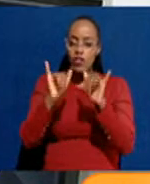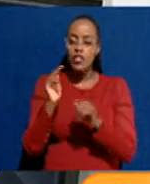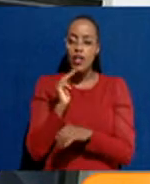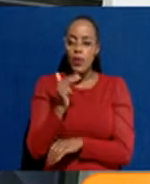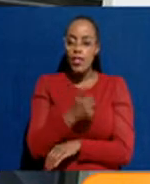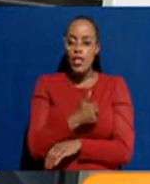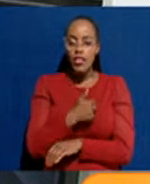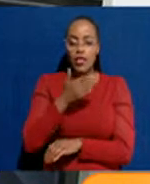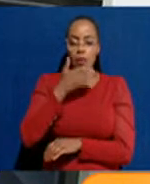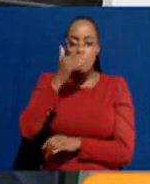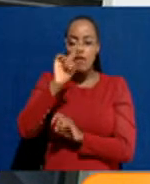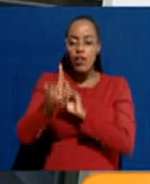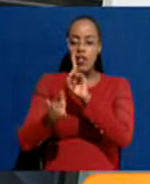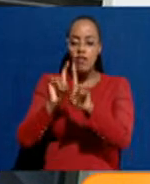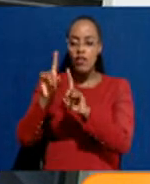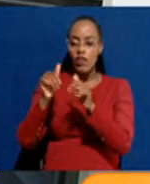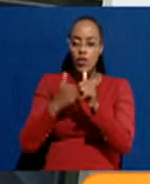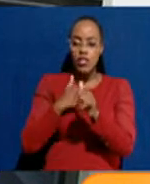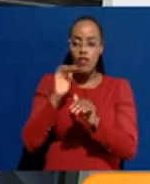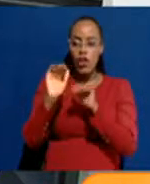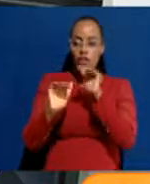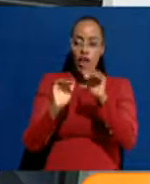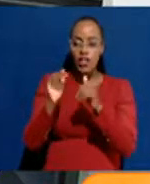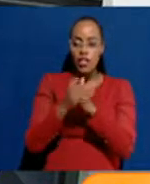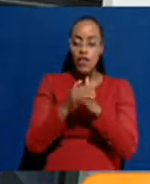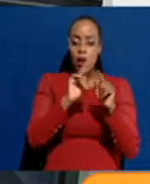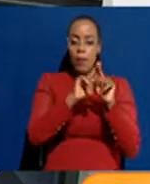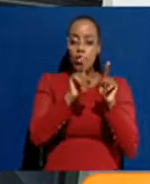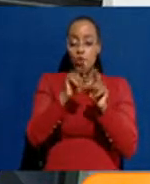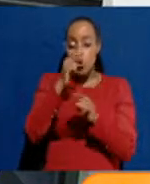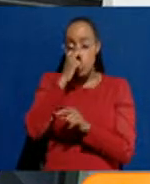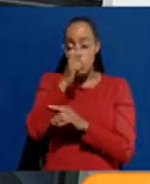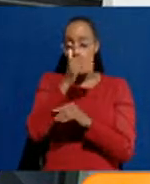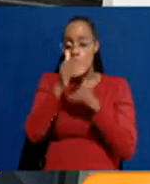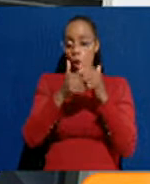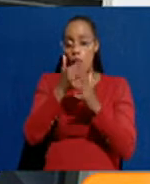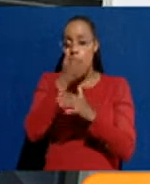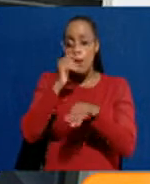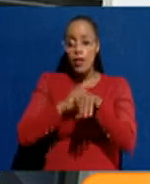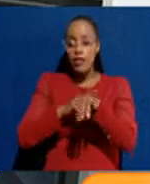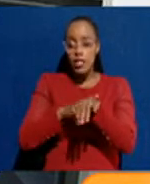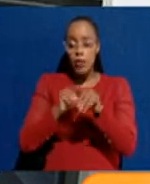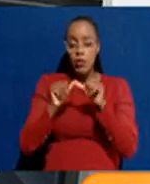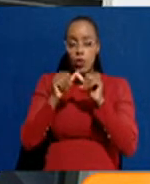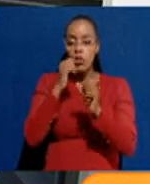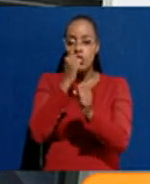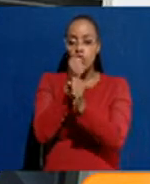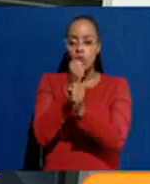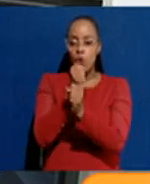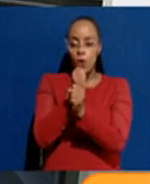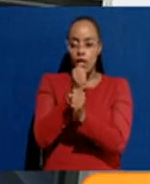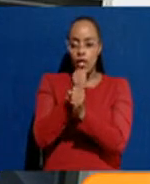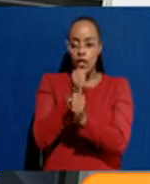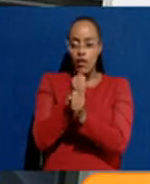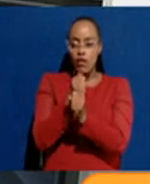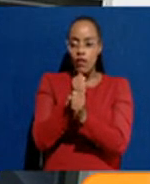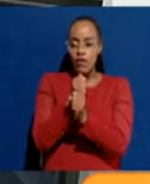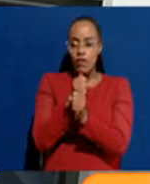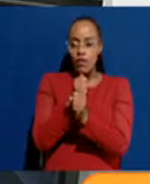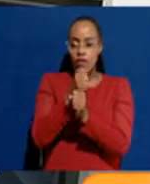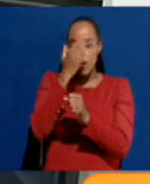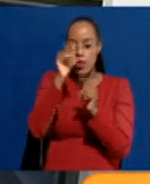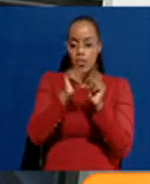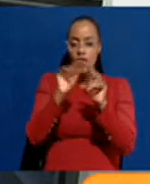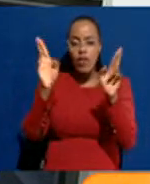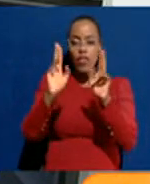really respond to the questions that Kenyans have to ask, but also wish you well as you continue with your work. So now, because they are